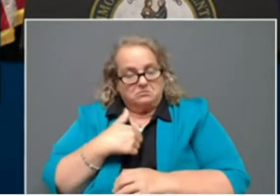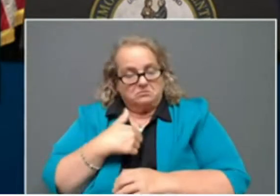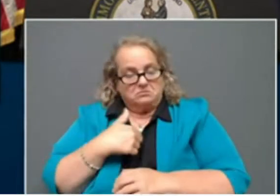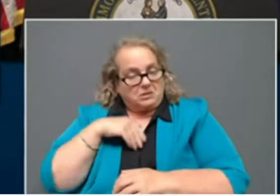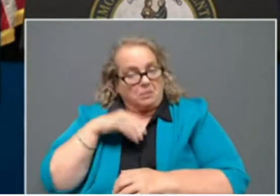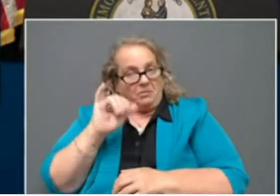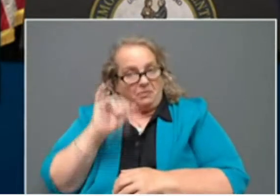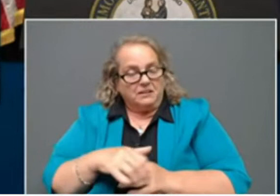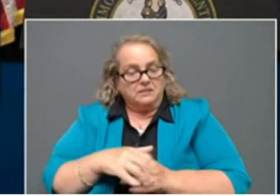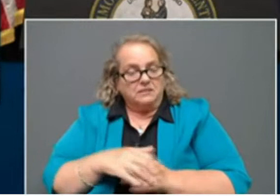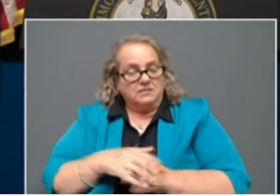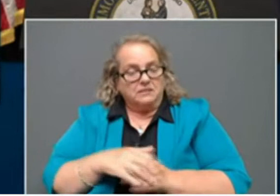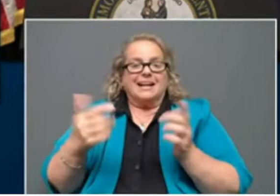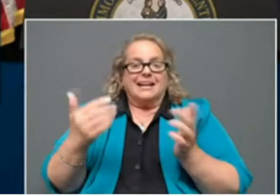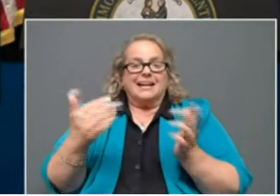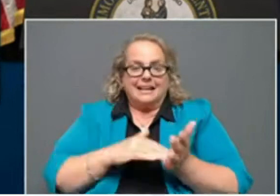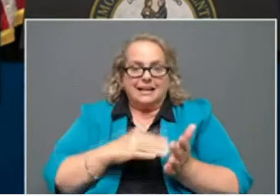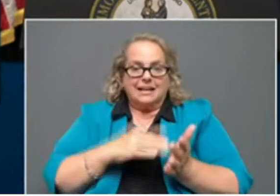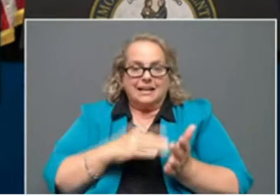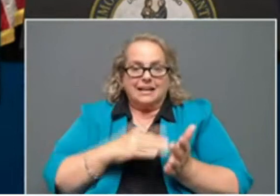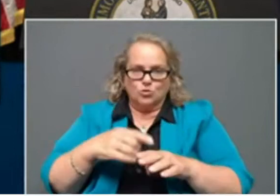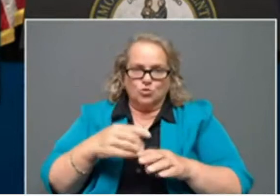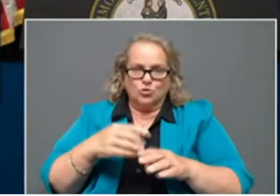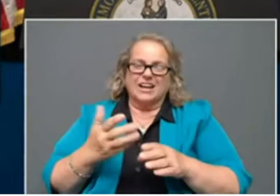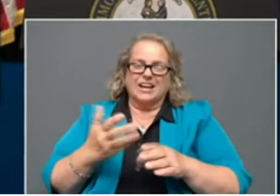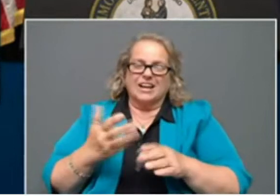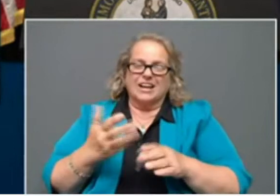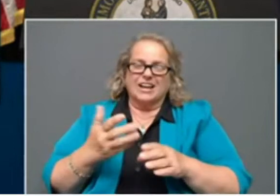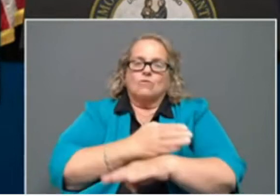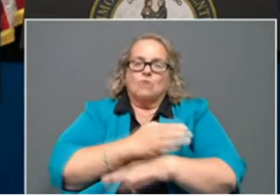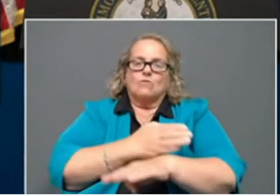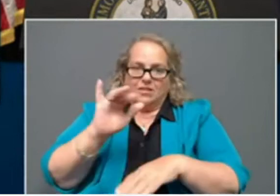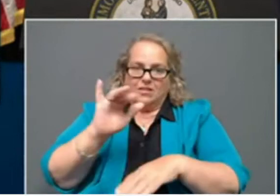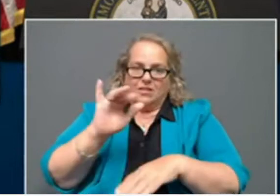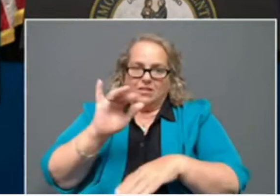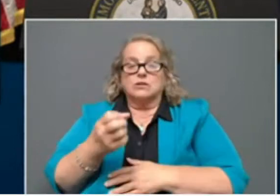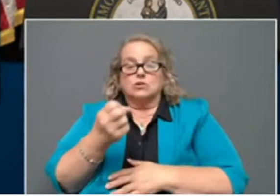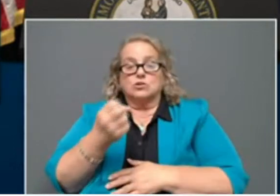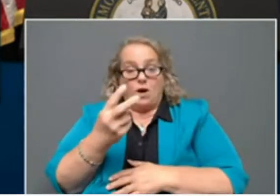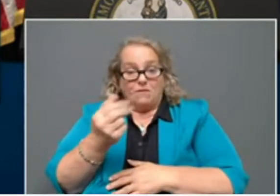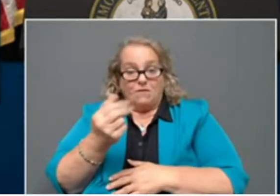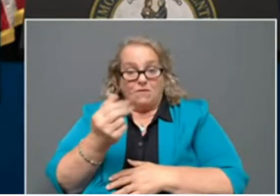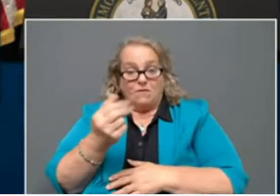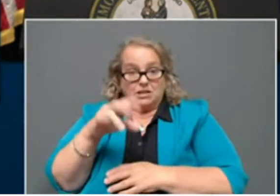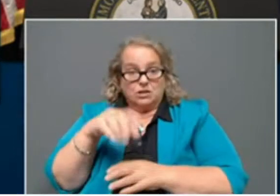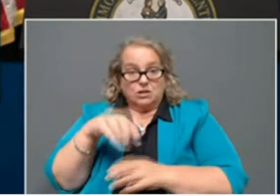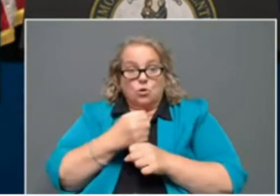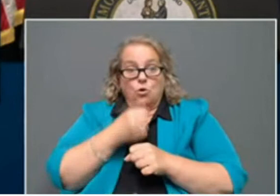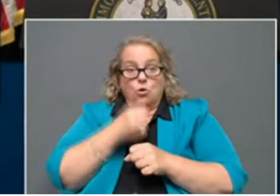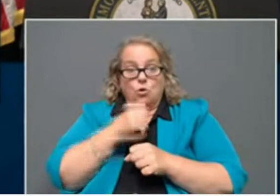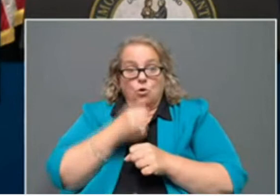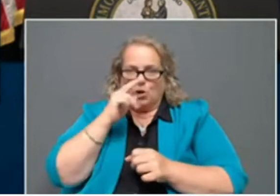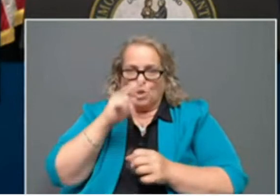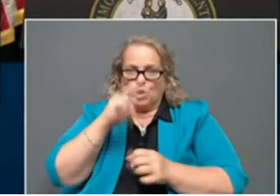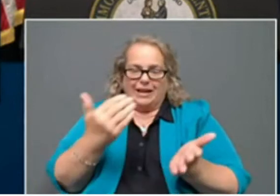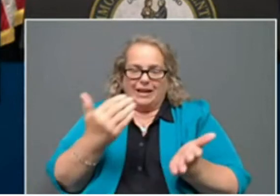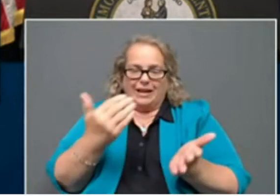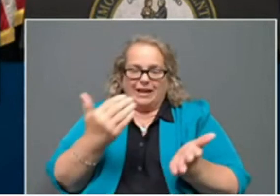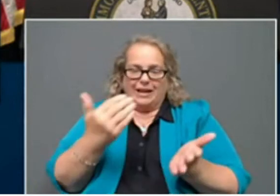would like to improve upon. And 12 to 17-year-olds, we're going to look at this a little bit later. We've been counting that up. Now